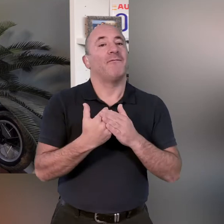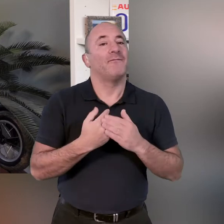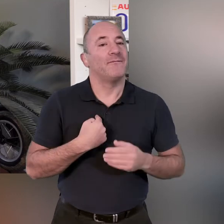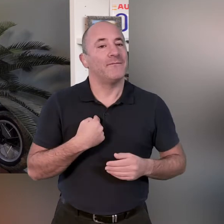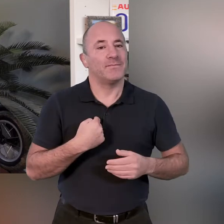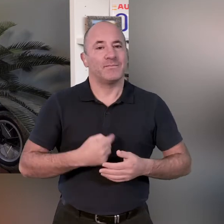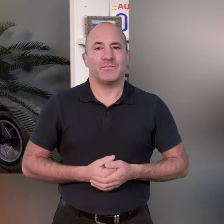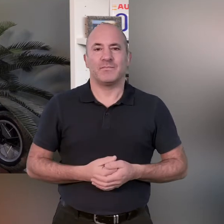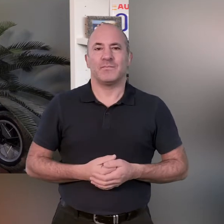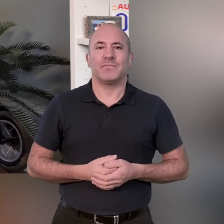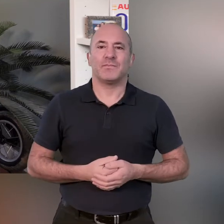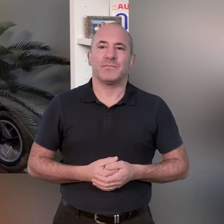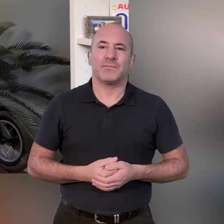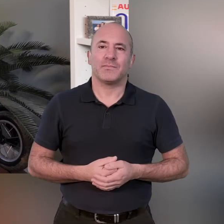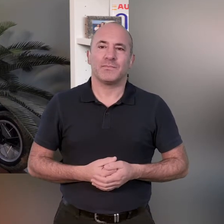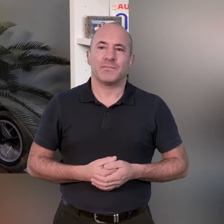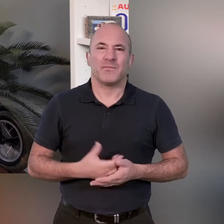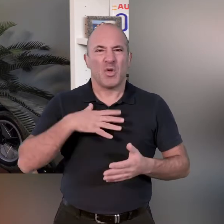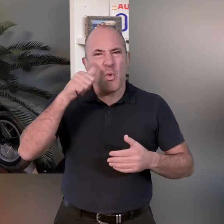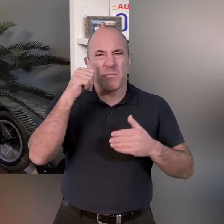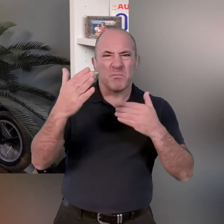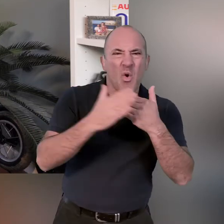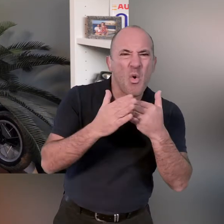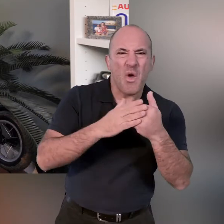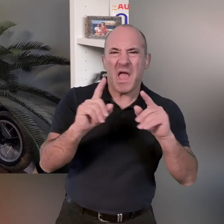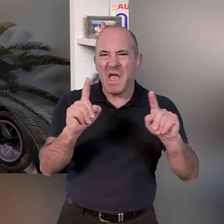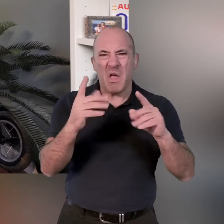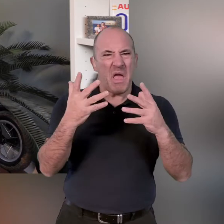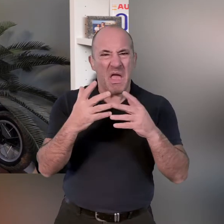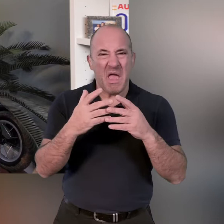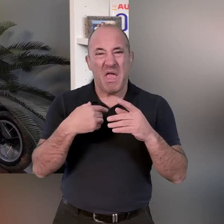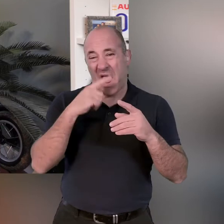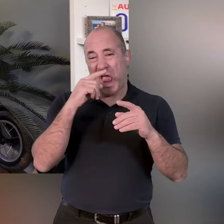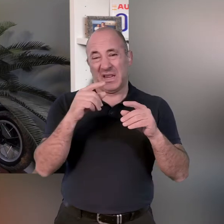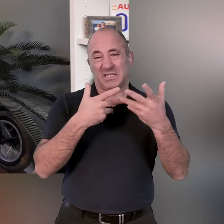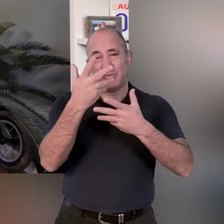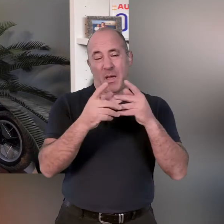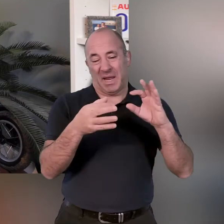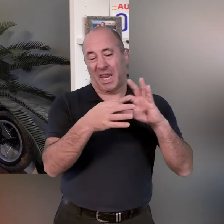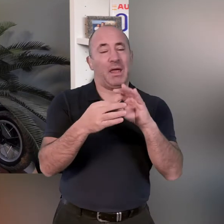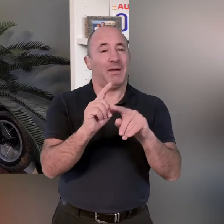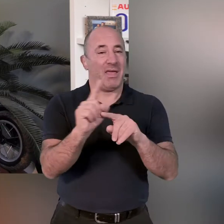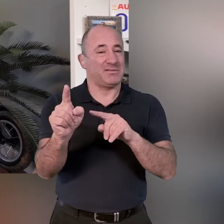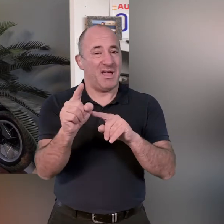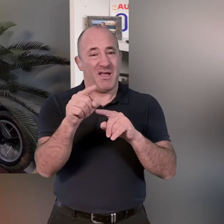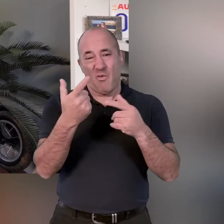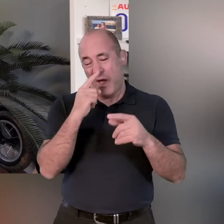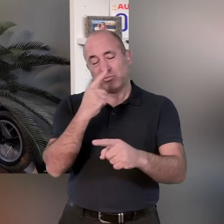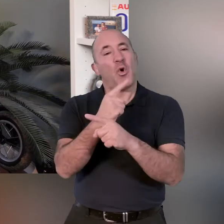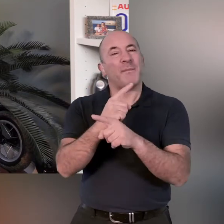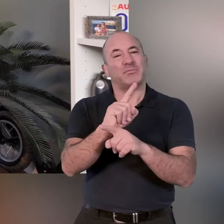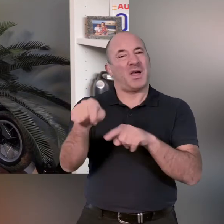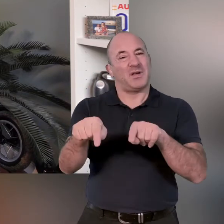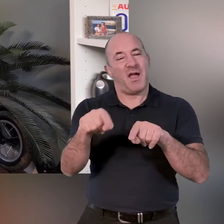wouldn't be ideal. So it's all about being safe, and if you want to know more about it, if you need something like that, then we can provide a